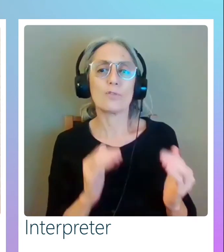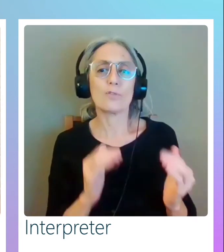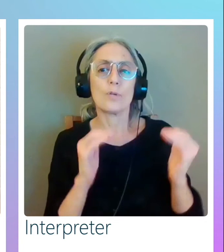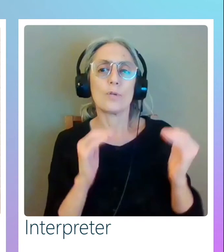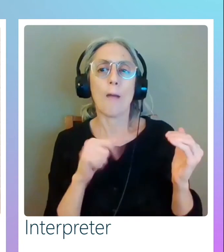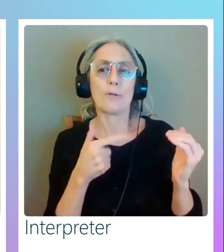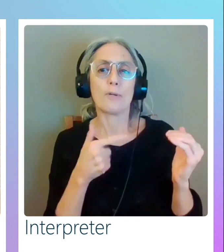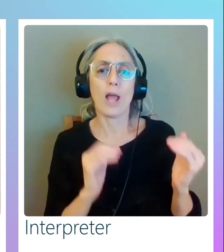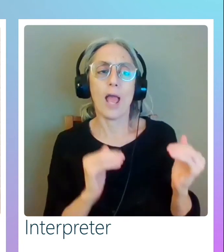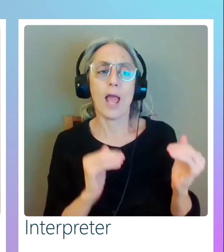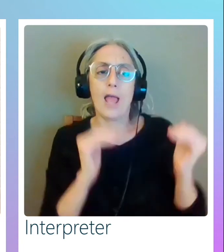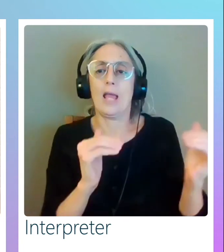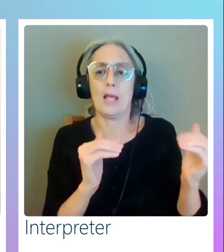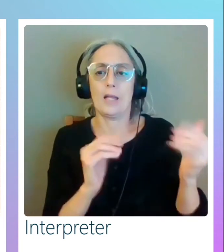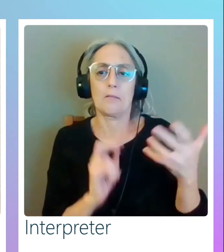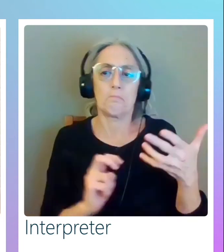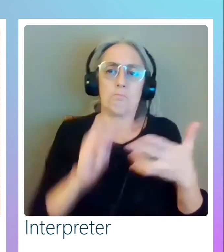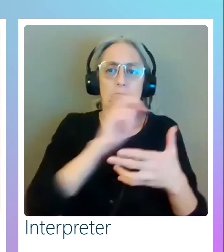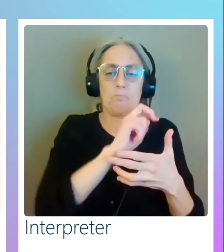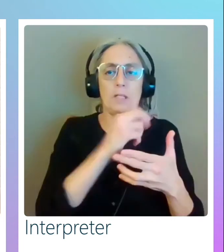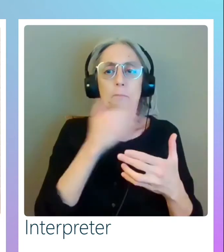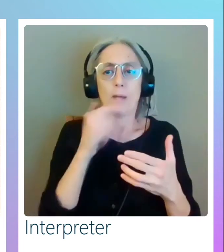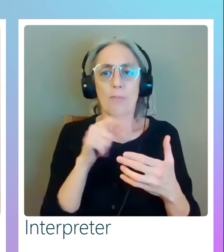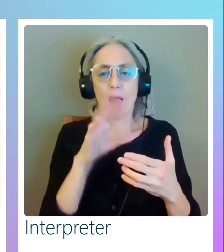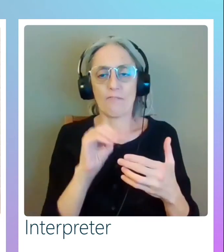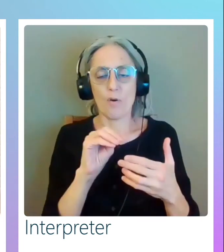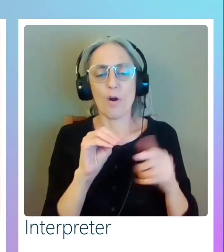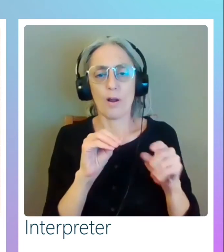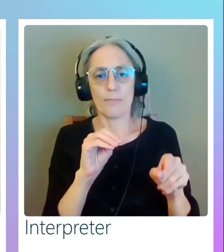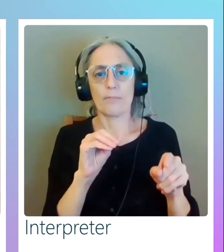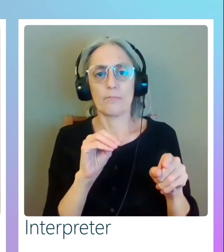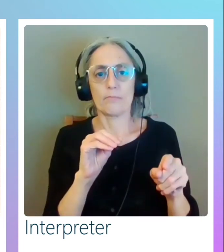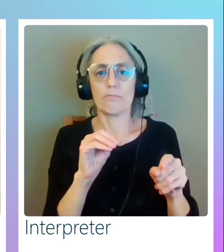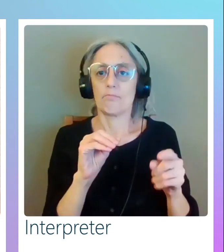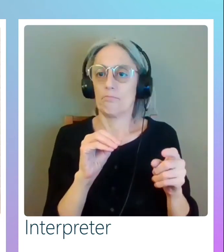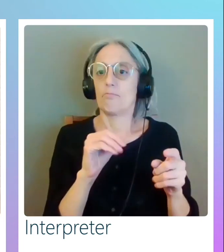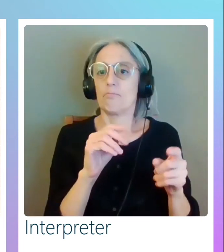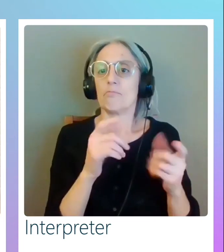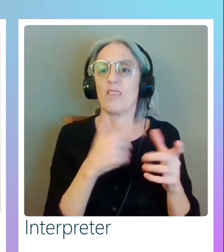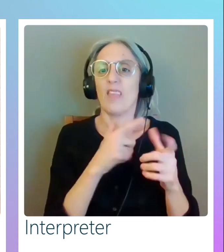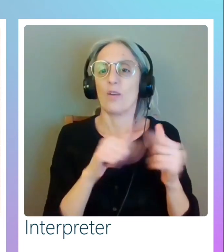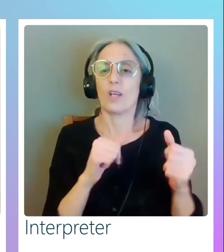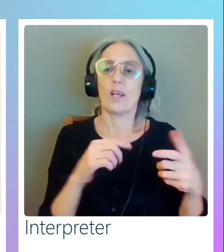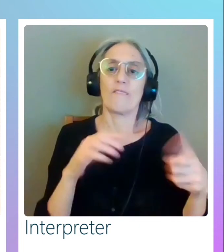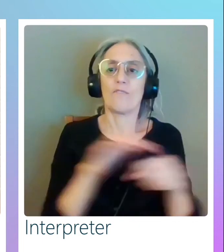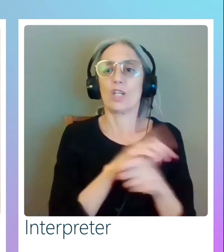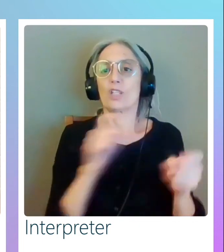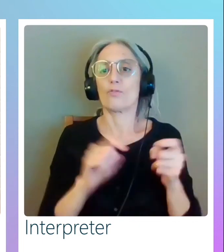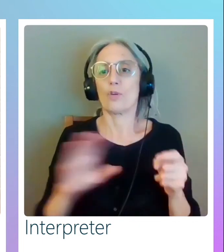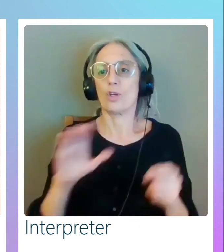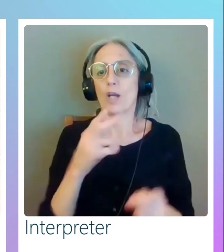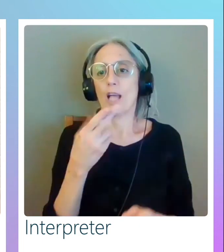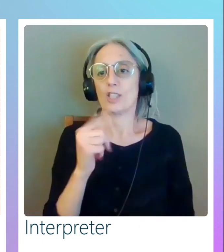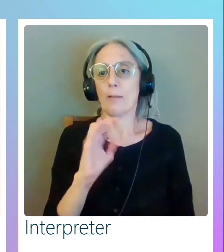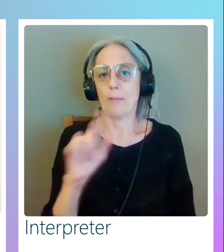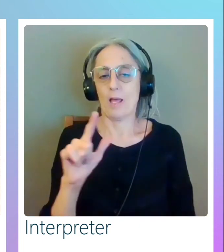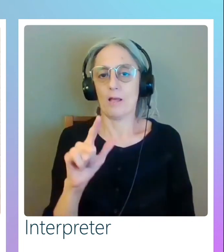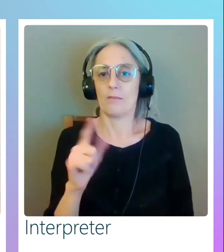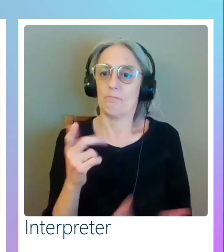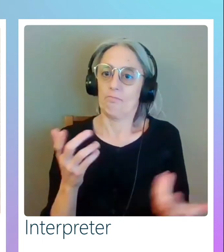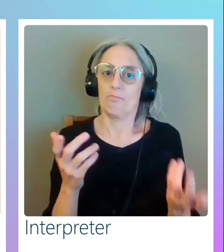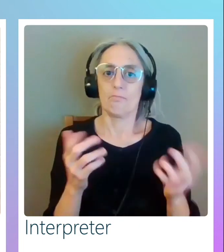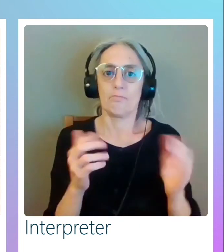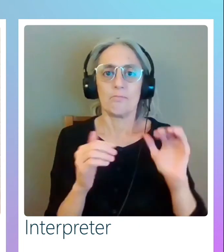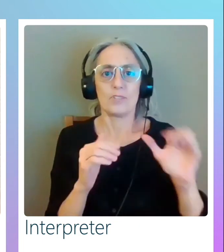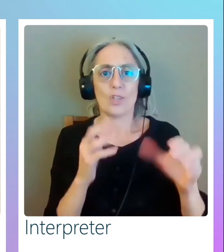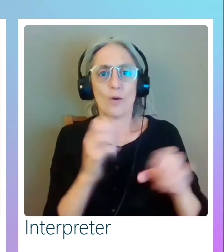platform to just get that, that opportunity to just have full control of your HTML and just get you like an email developer. You can get one of